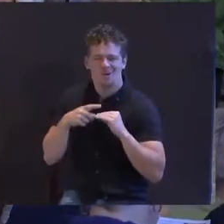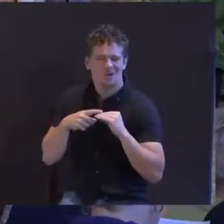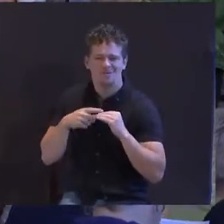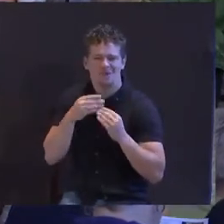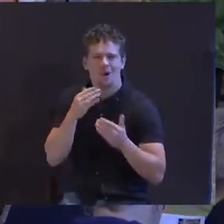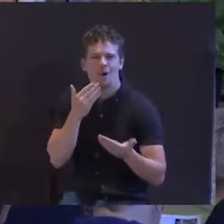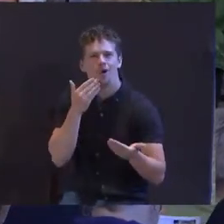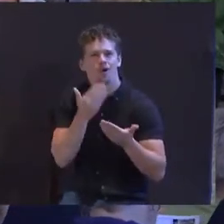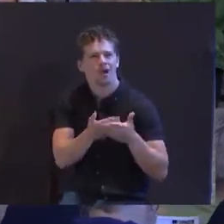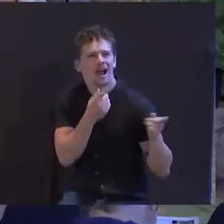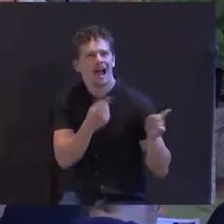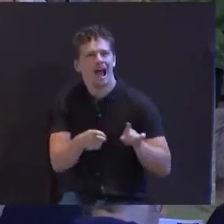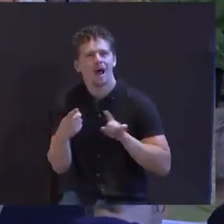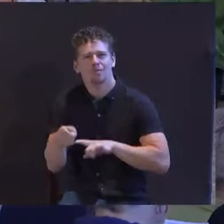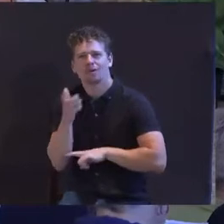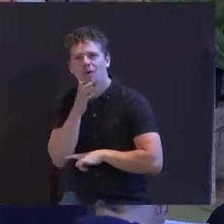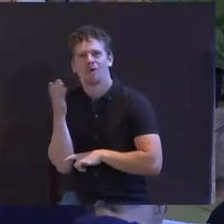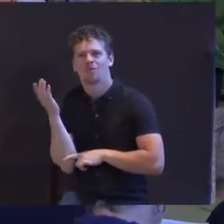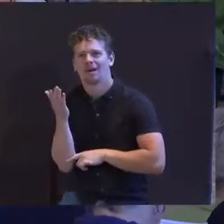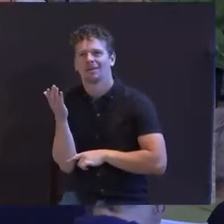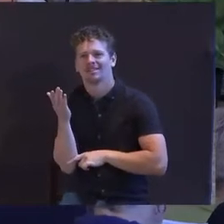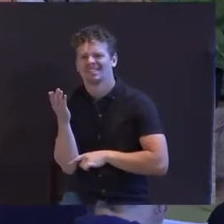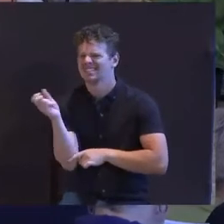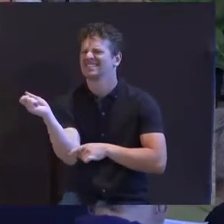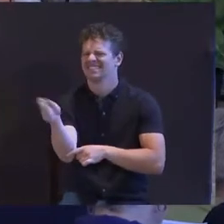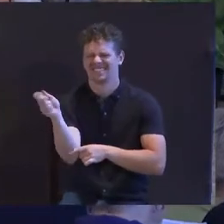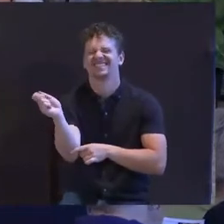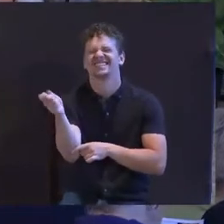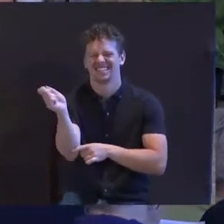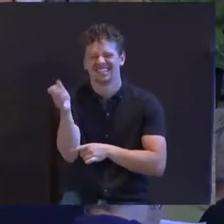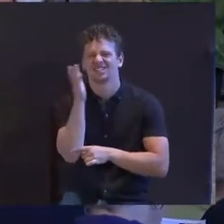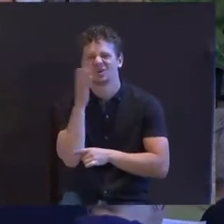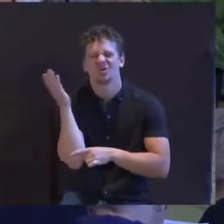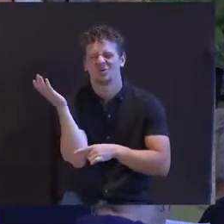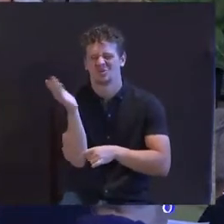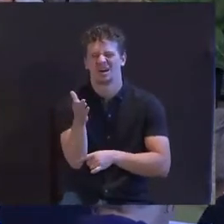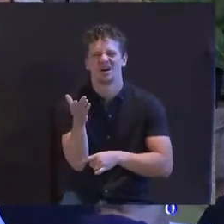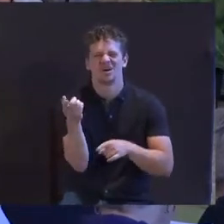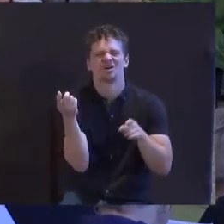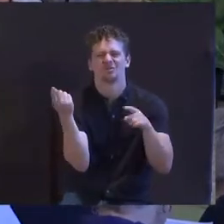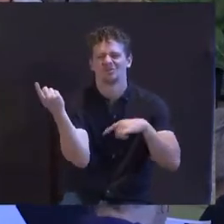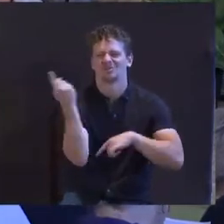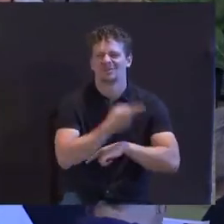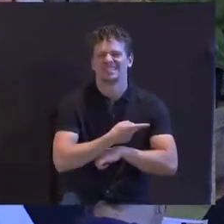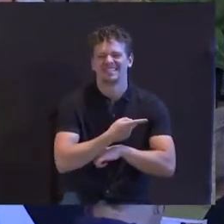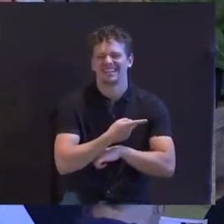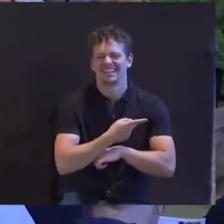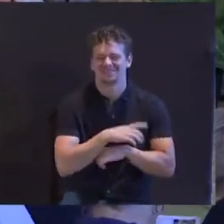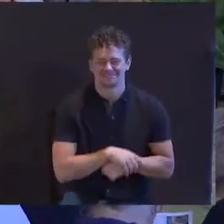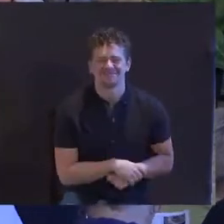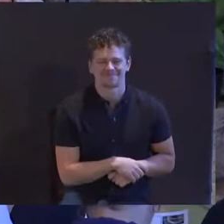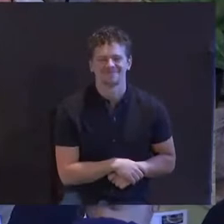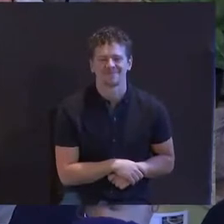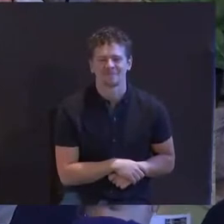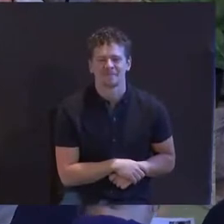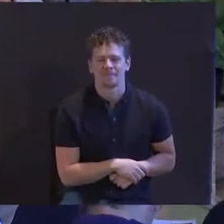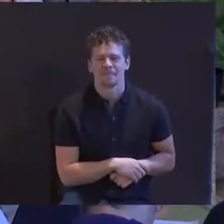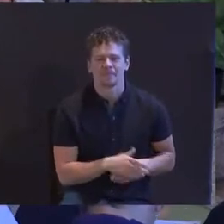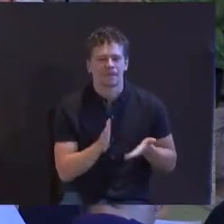come. And I believe it could be something good has begun. Oh, peace